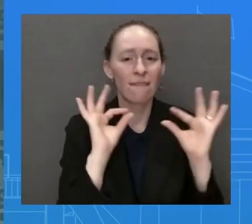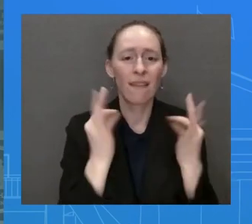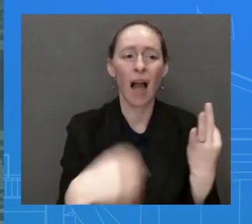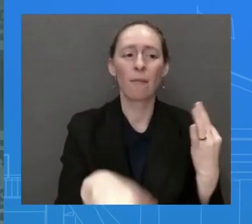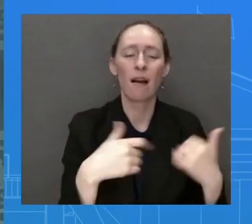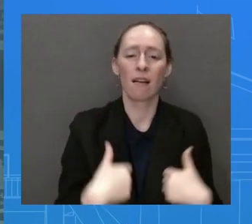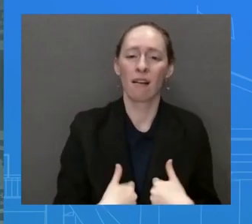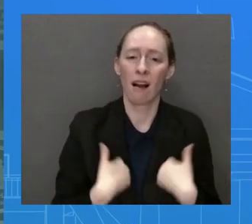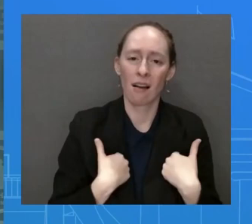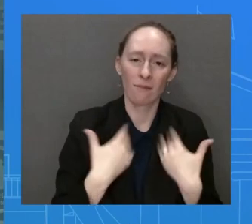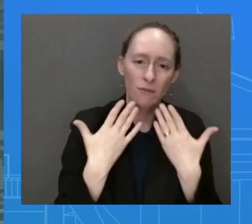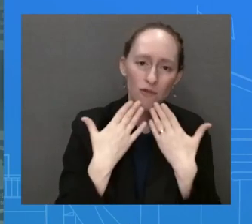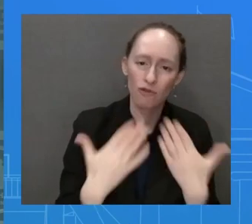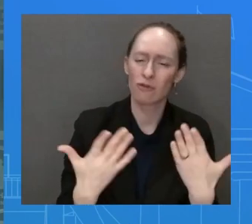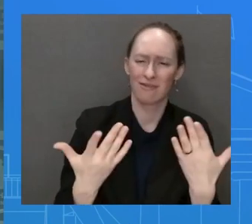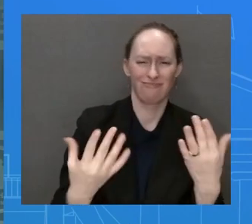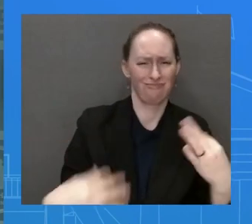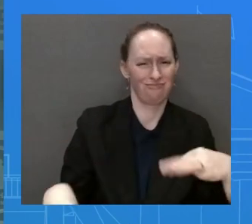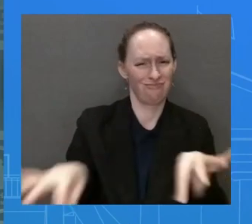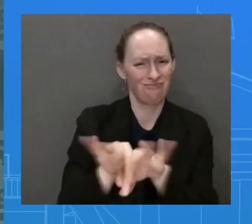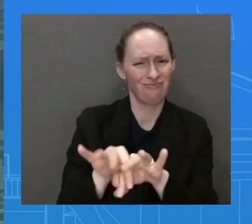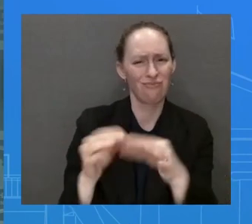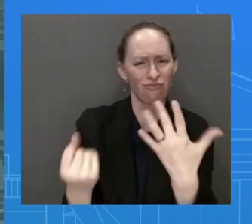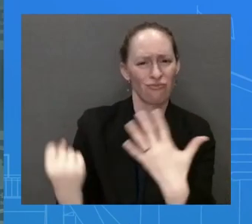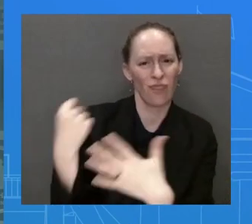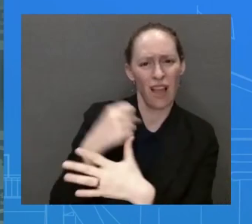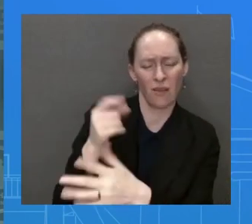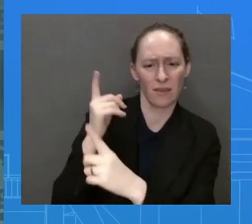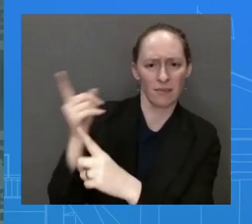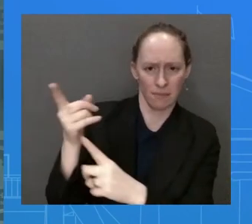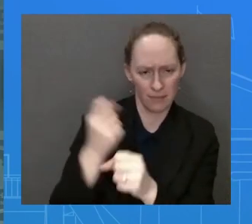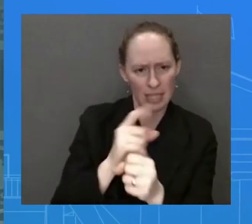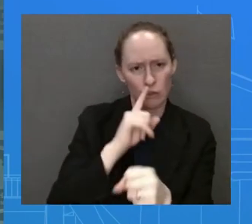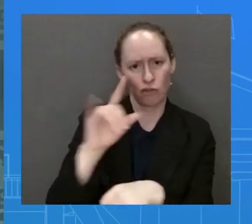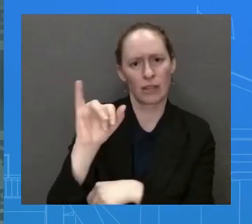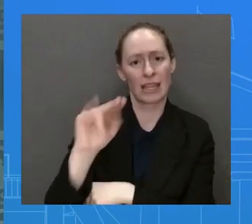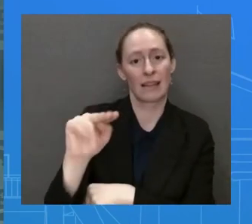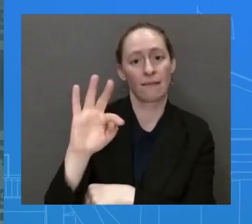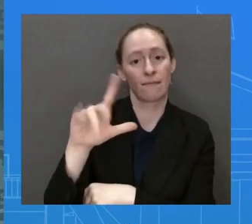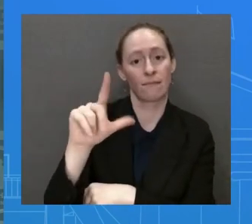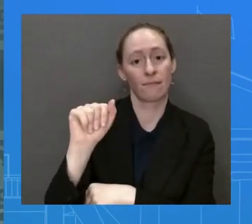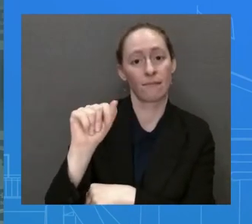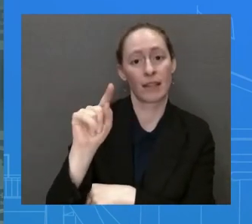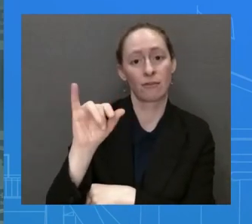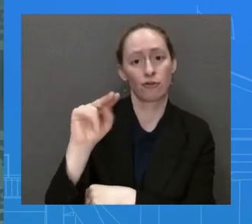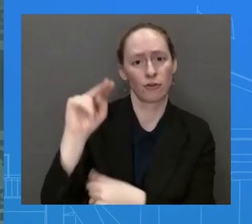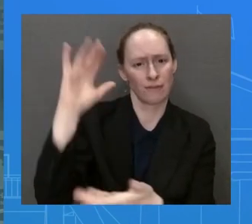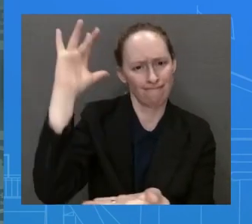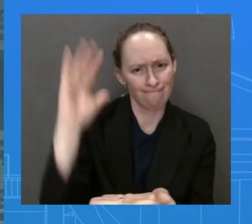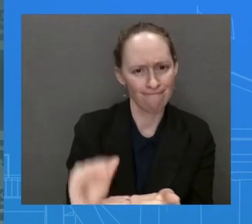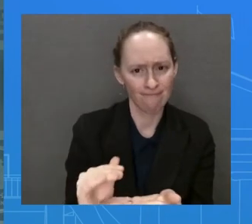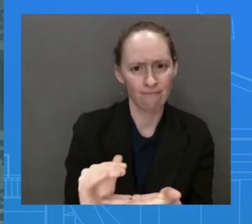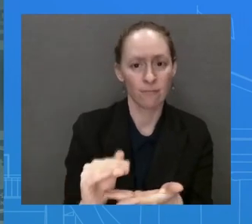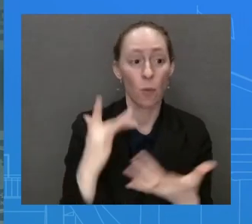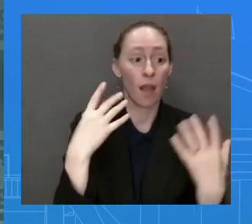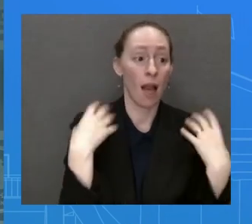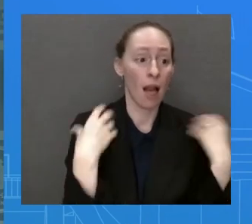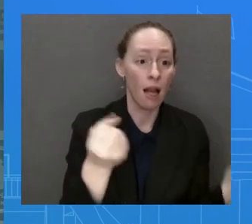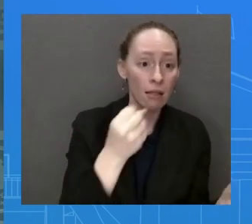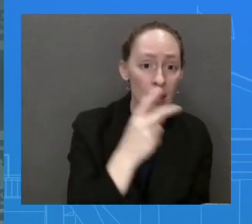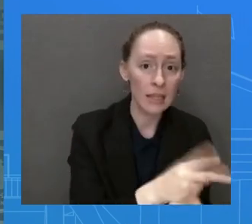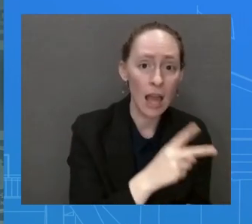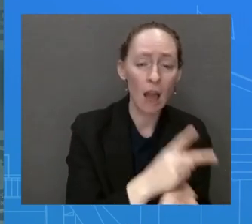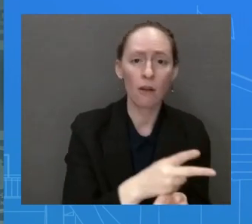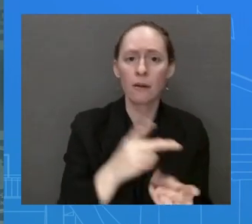the Inflation Reduction Act, what I talked about, when you think about health care, when you think about Medicare and negotiating those prices, when you think about what